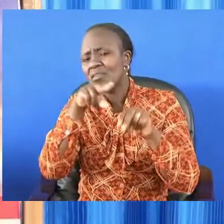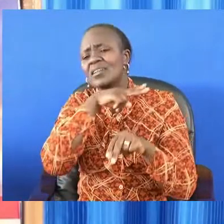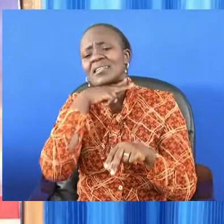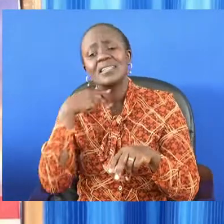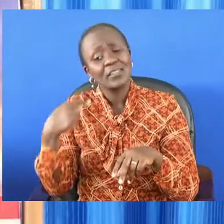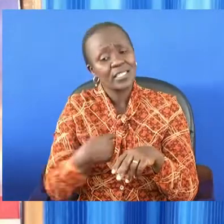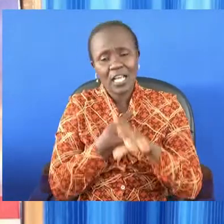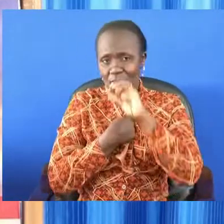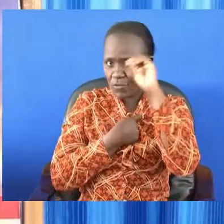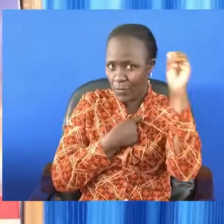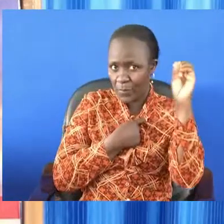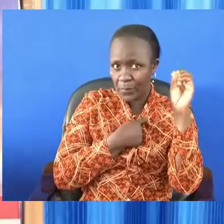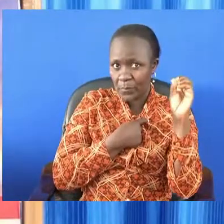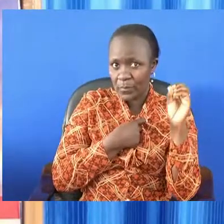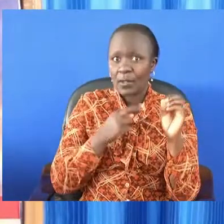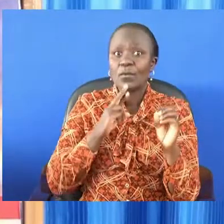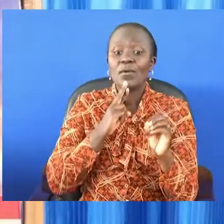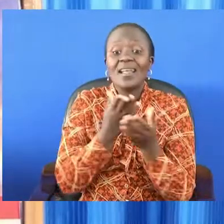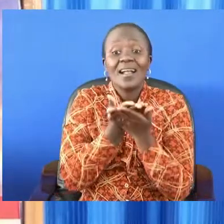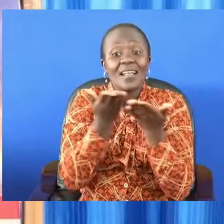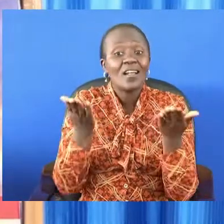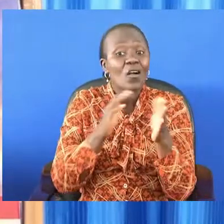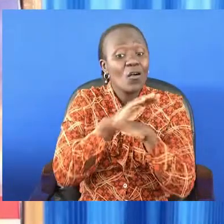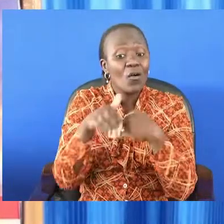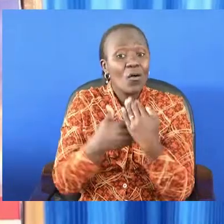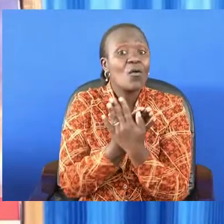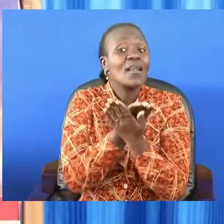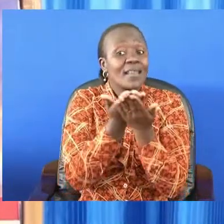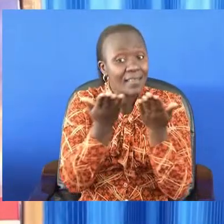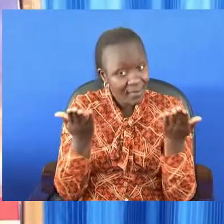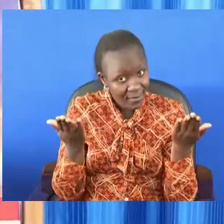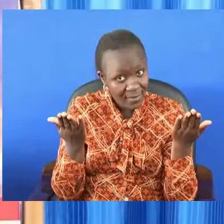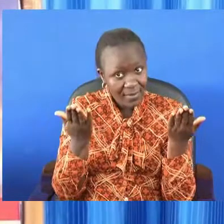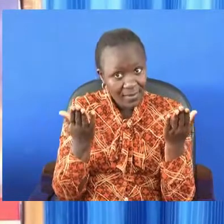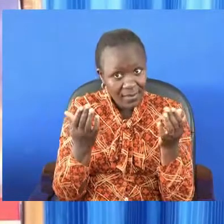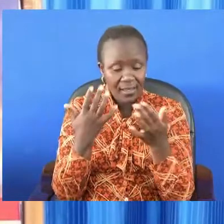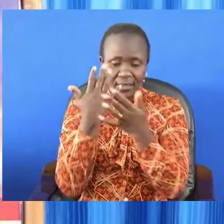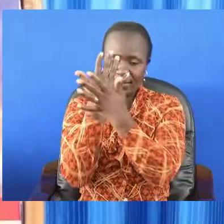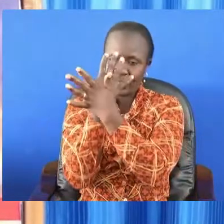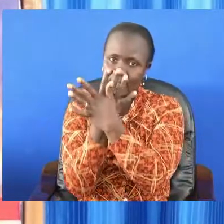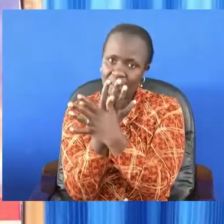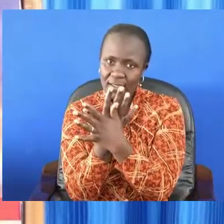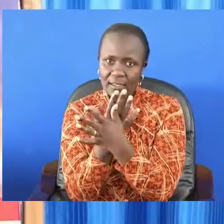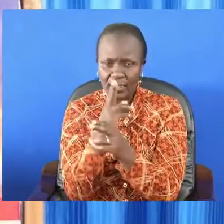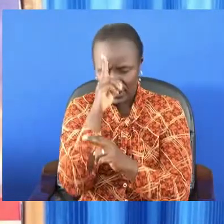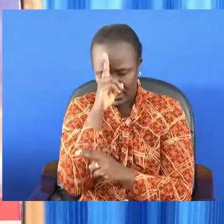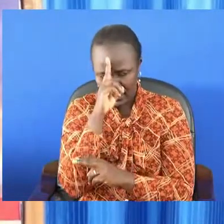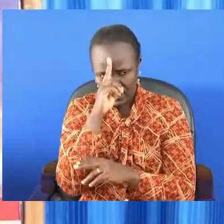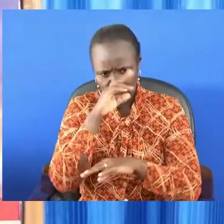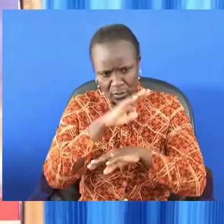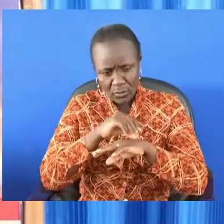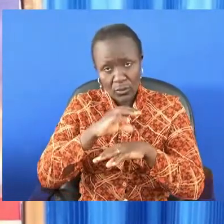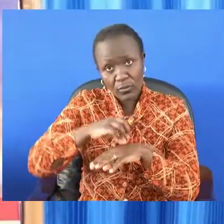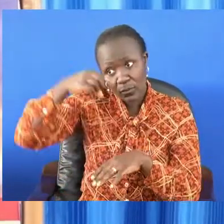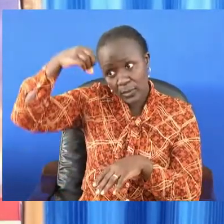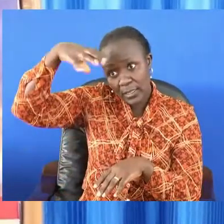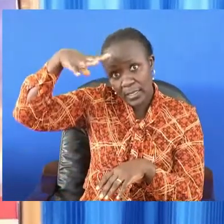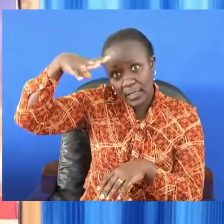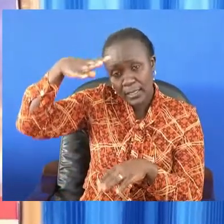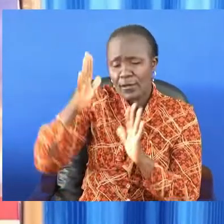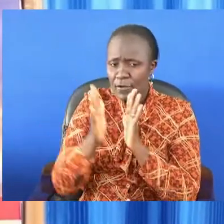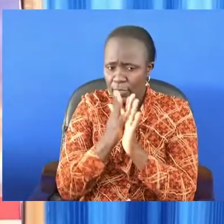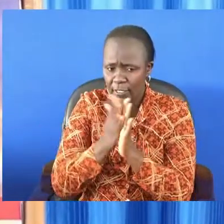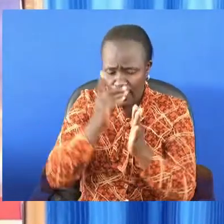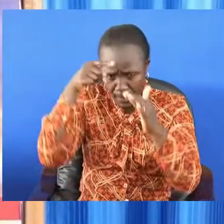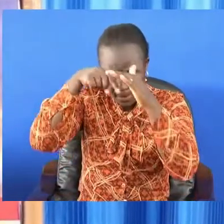yourself. We are all here." The jailer called for lights,